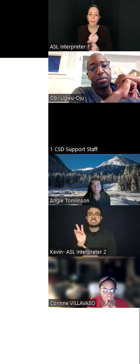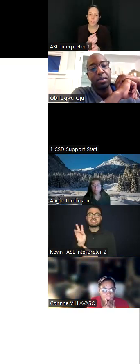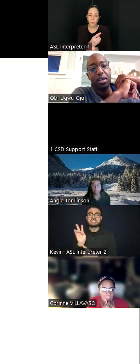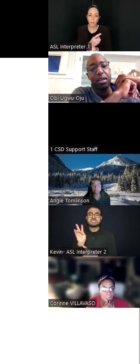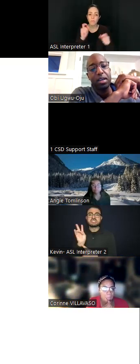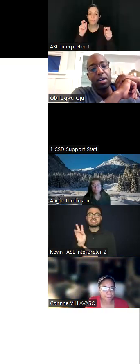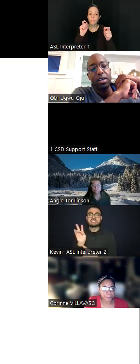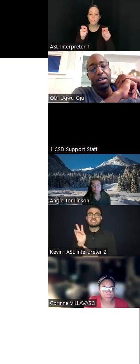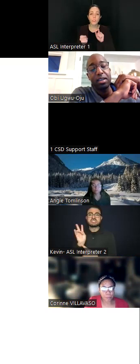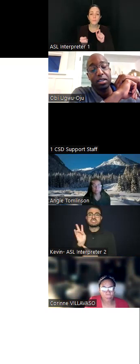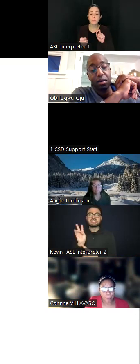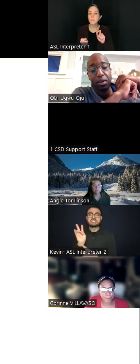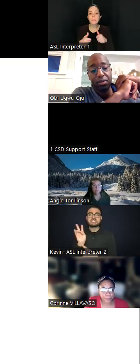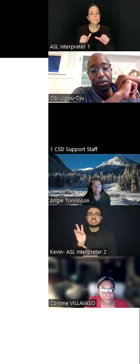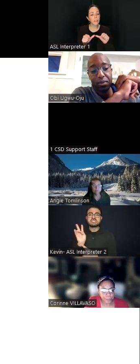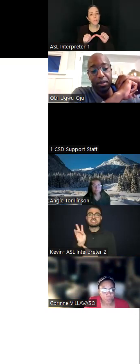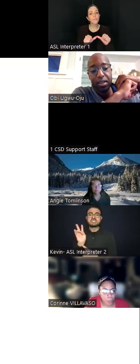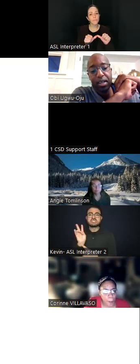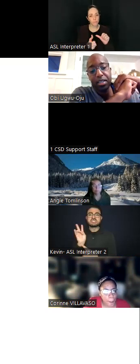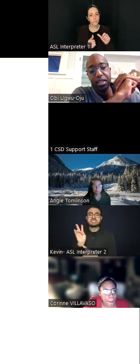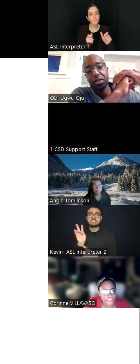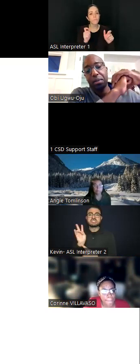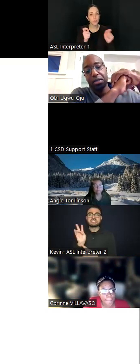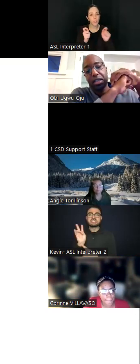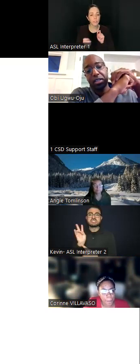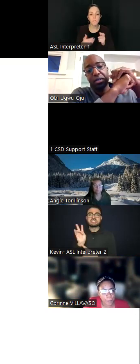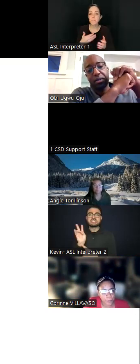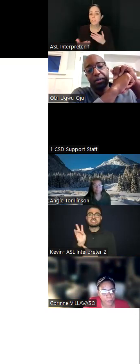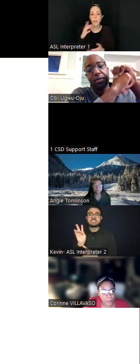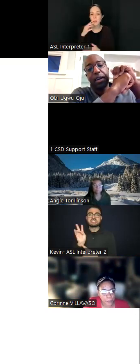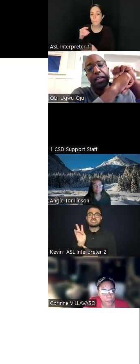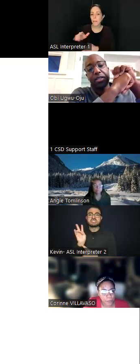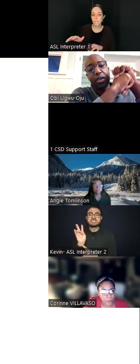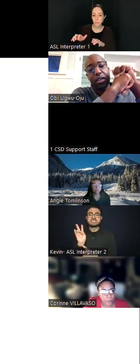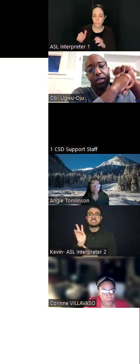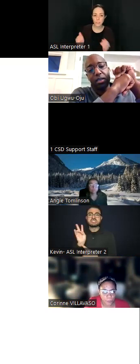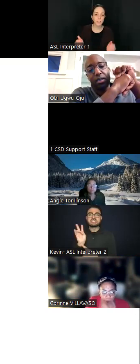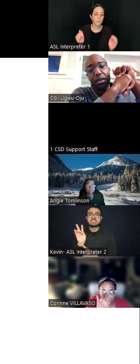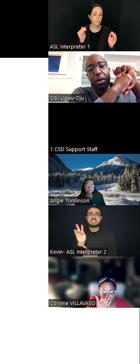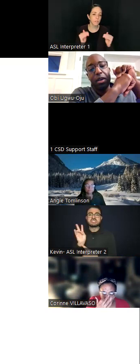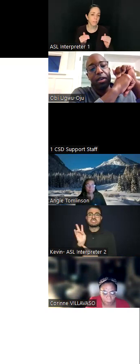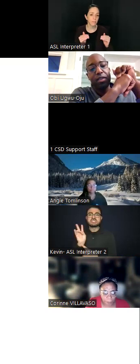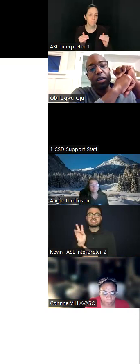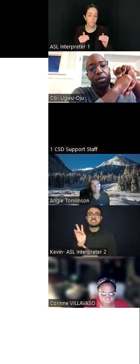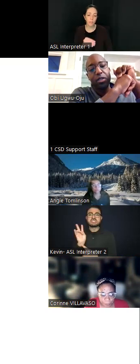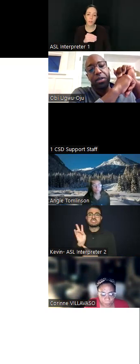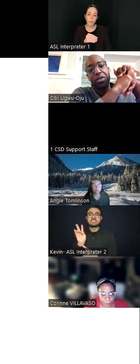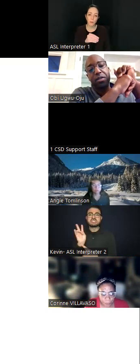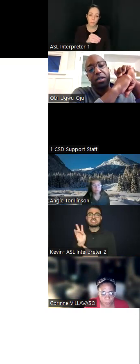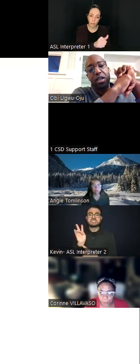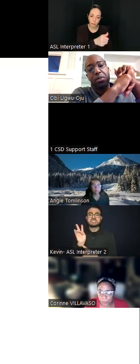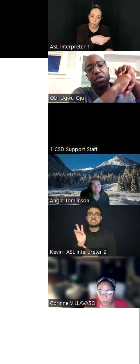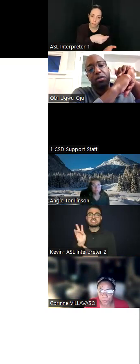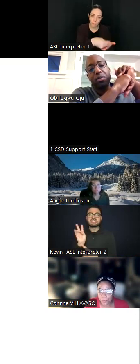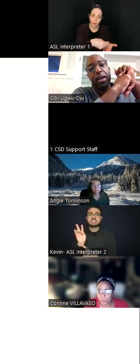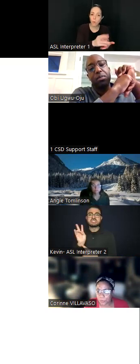freezes. And subpoint four, additional compensation, financial or other, may be available for special